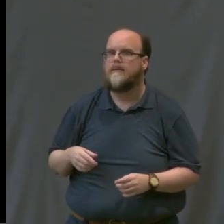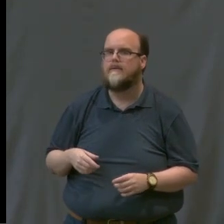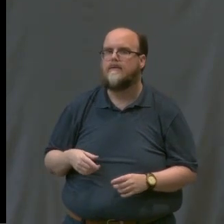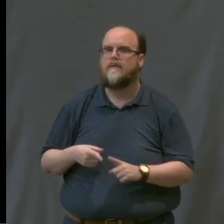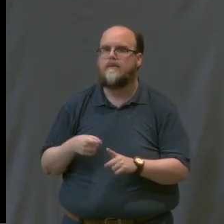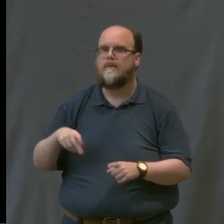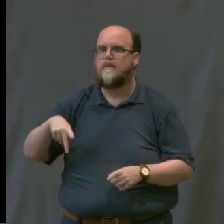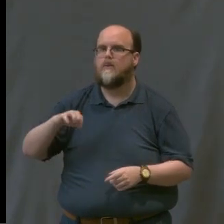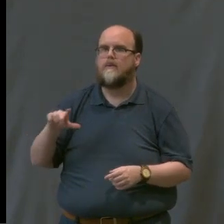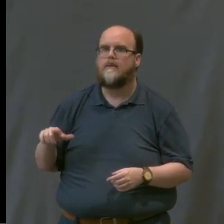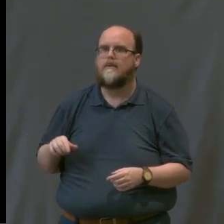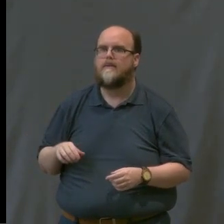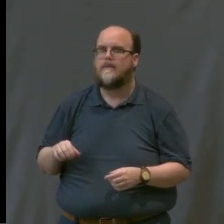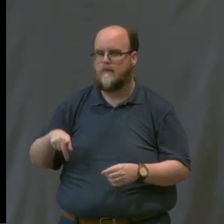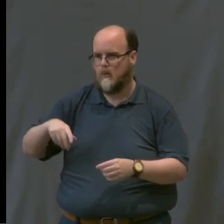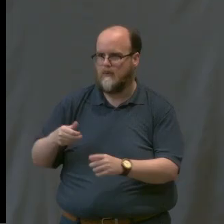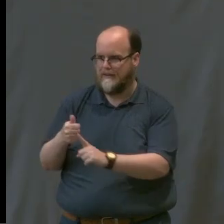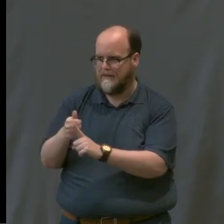pool itself is right there.